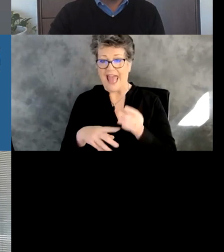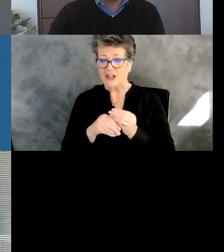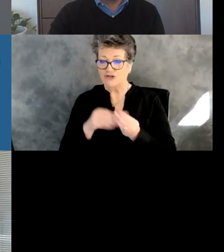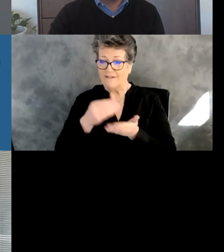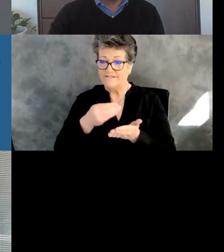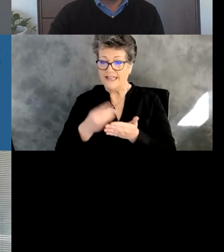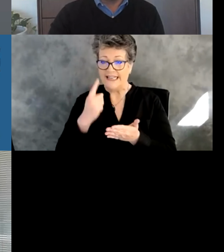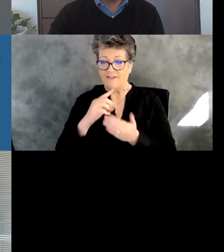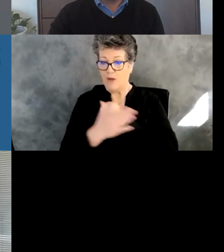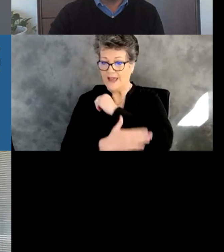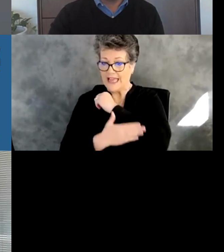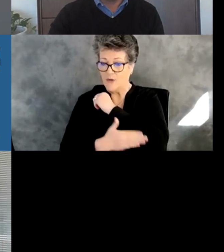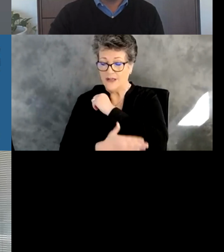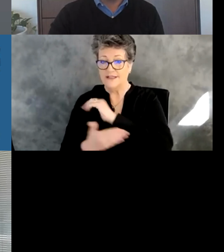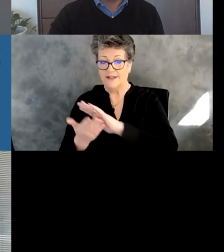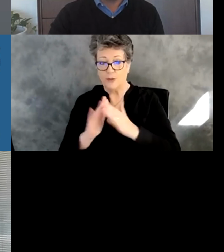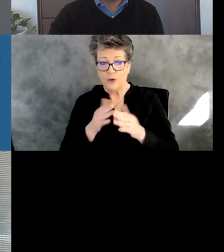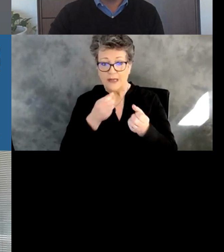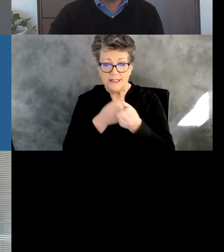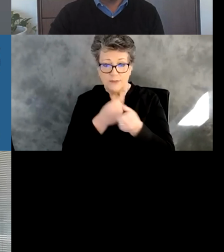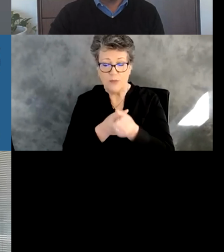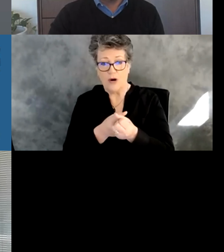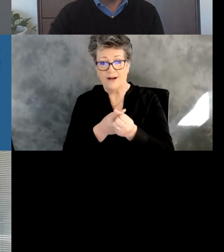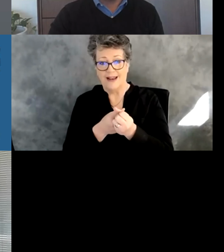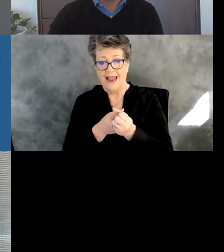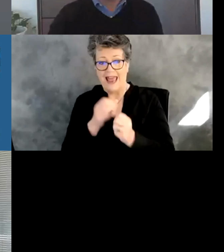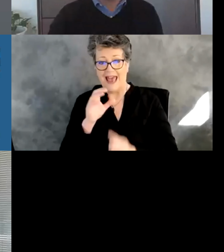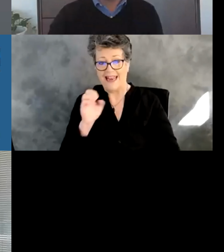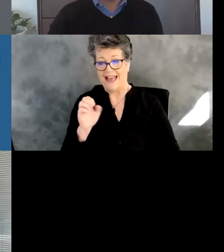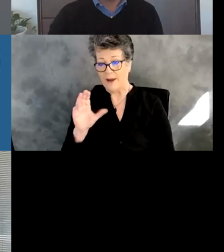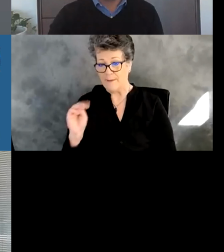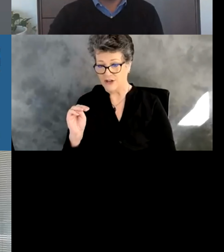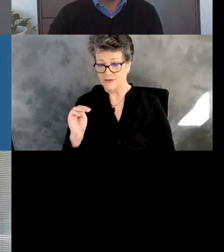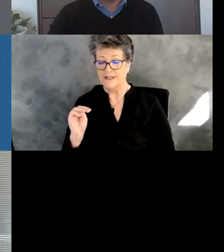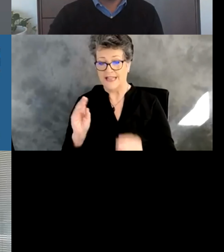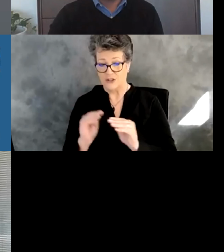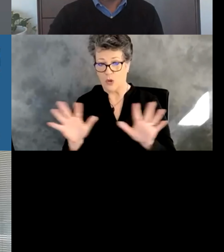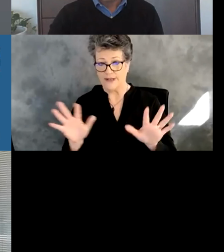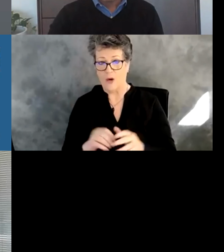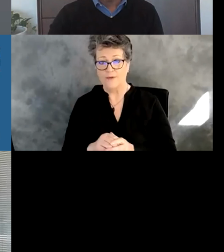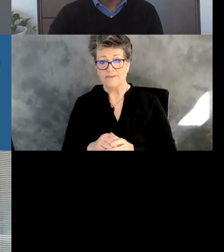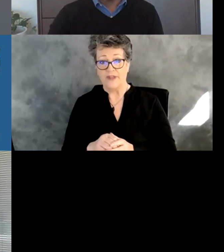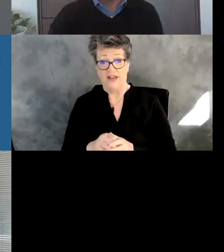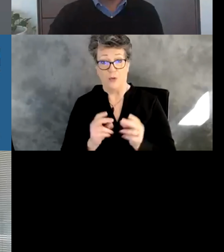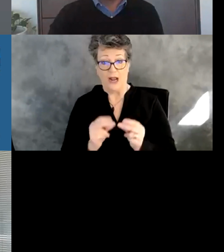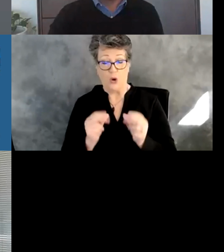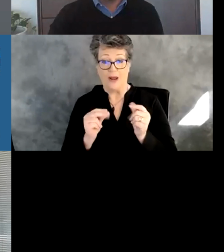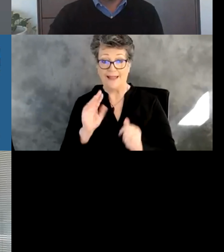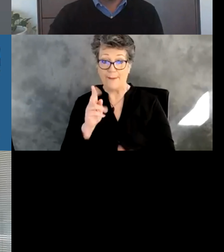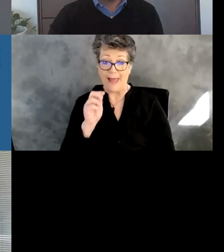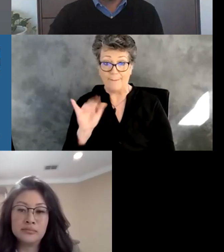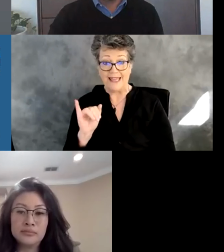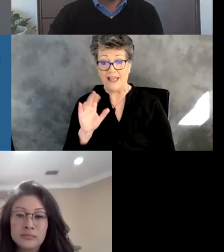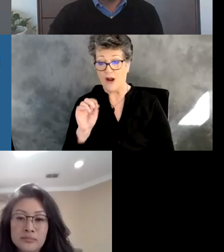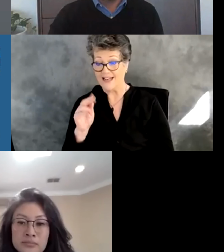for the counties as community supports and enhanced care management are rolled out. So I don't know if you want to just quickly, Bambi or Anastasia,